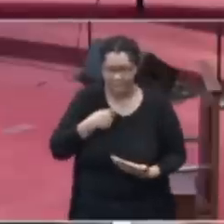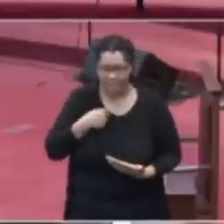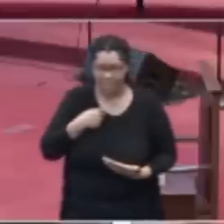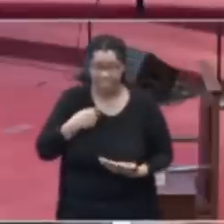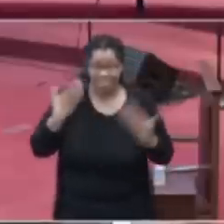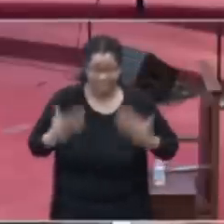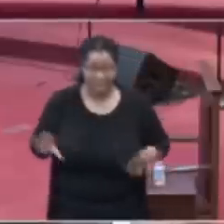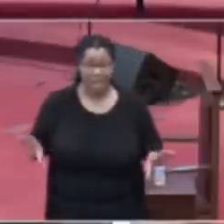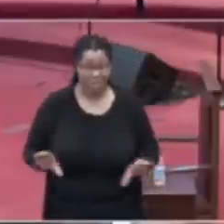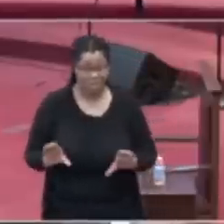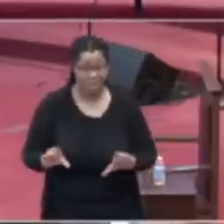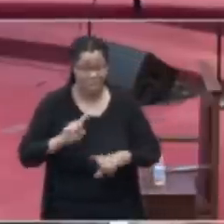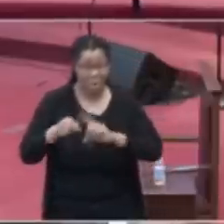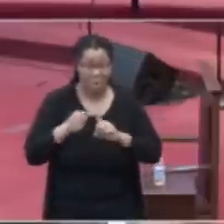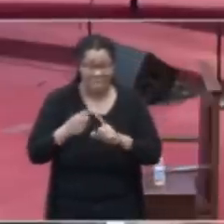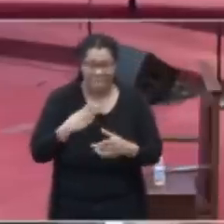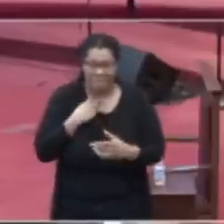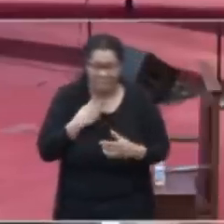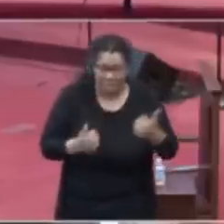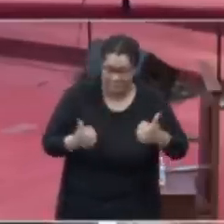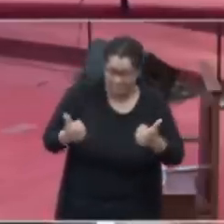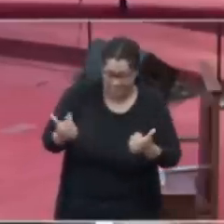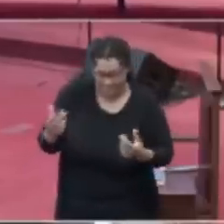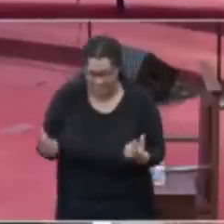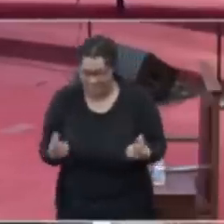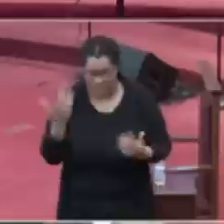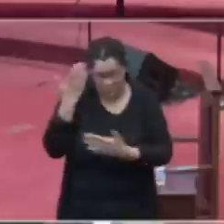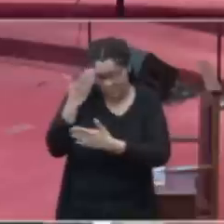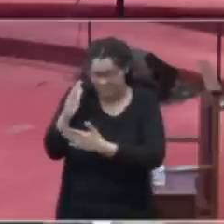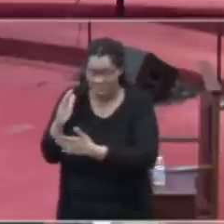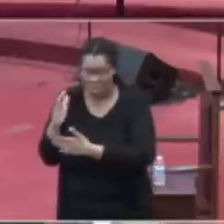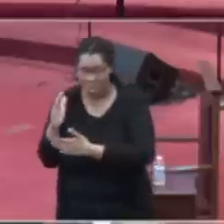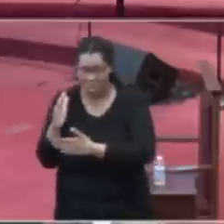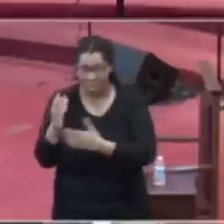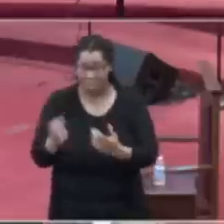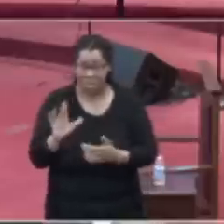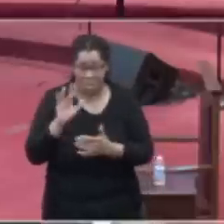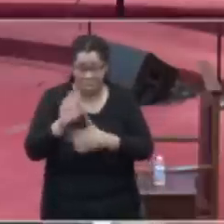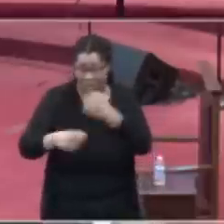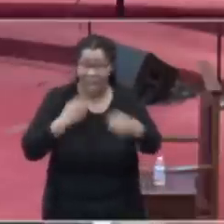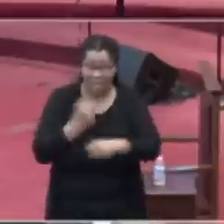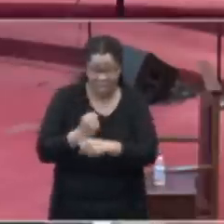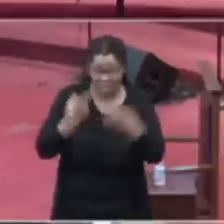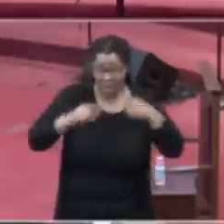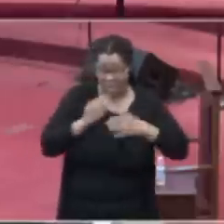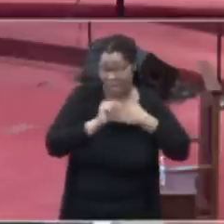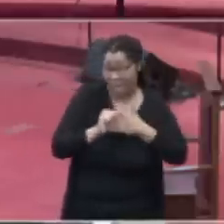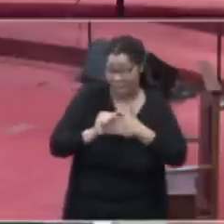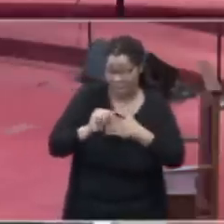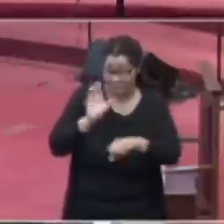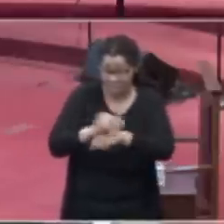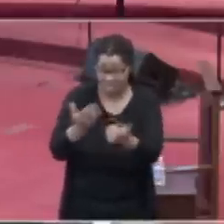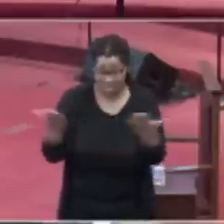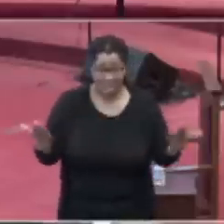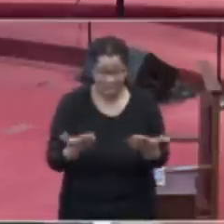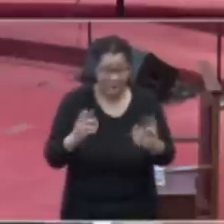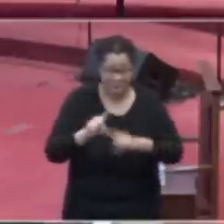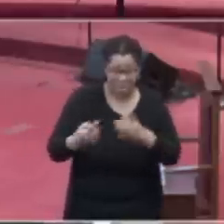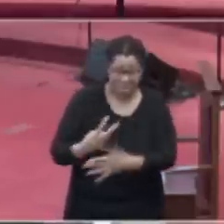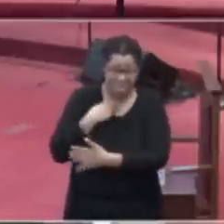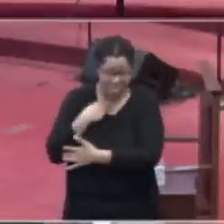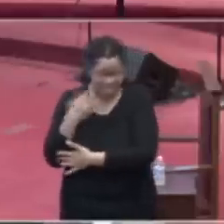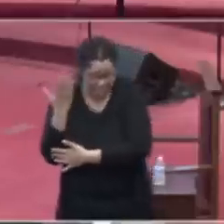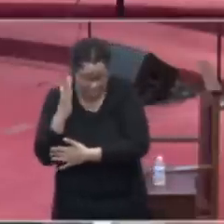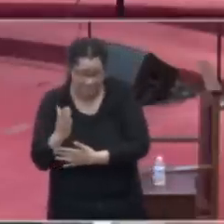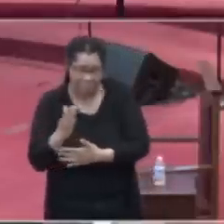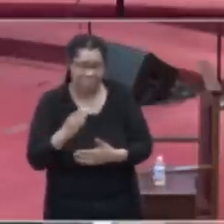I do whenever I'm stuck in a choice, and I've had to make them over the 25 years of leading this congregation. And when I'm stuck, do we